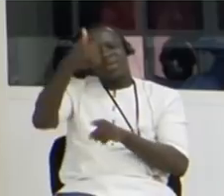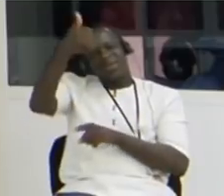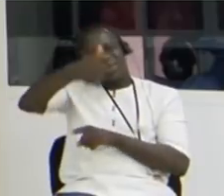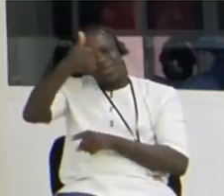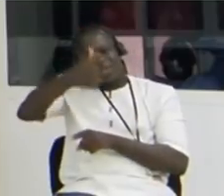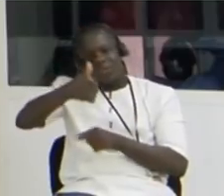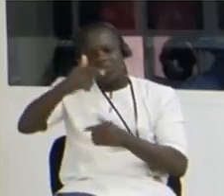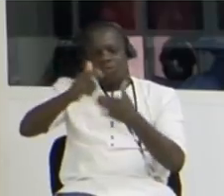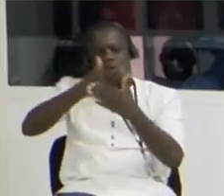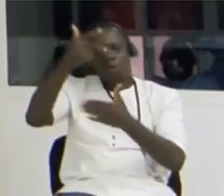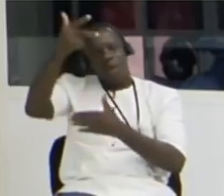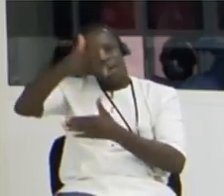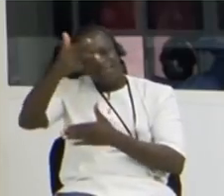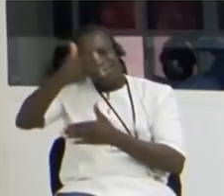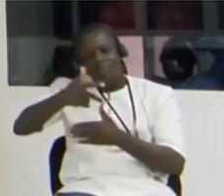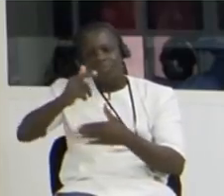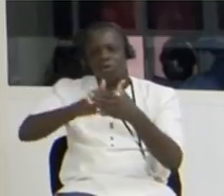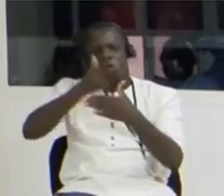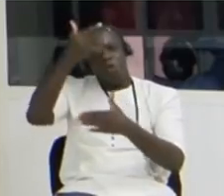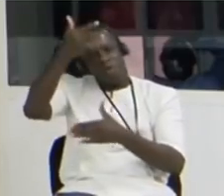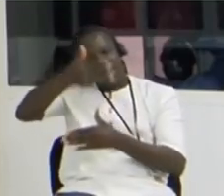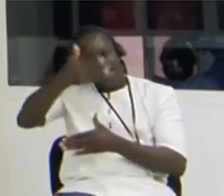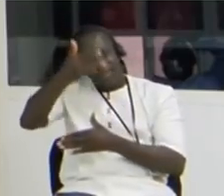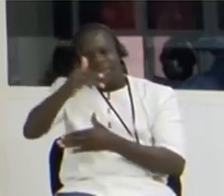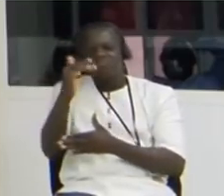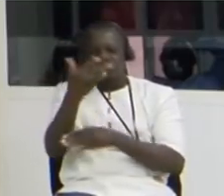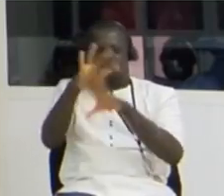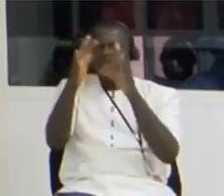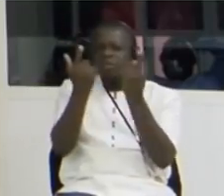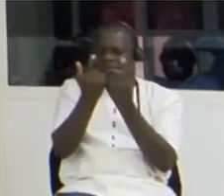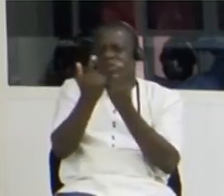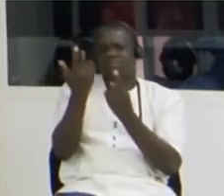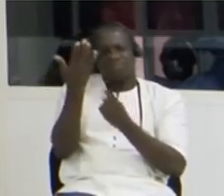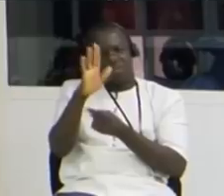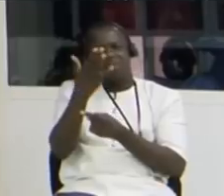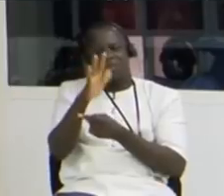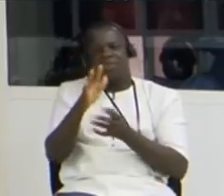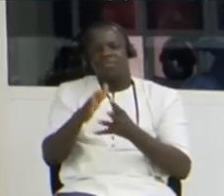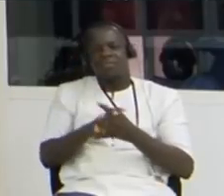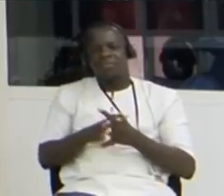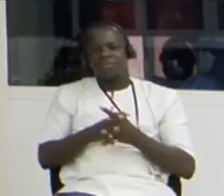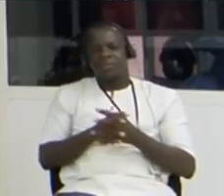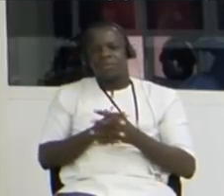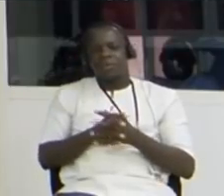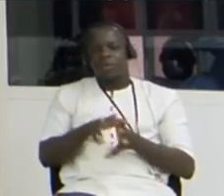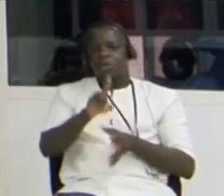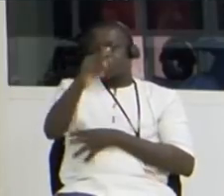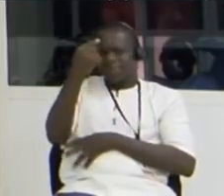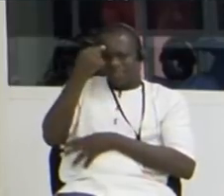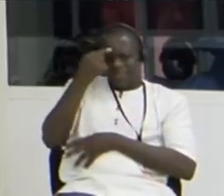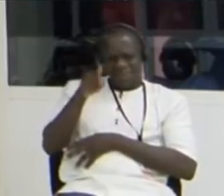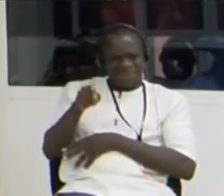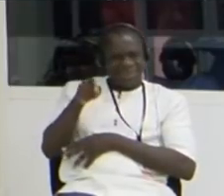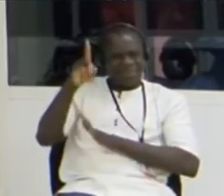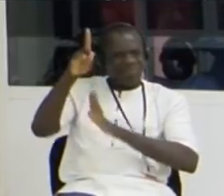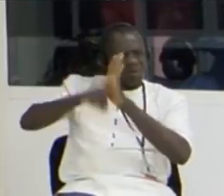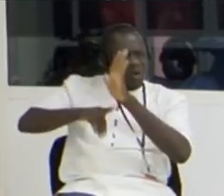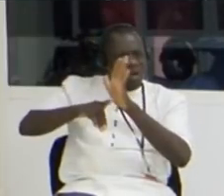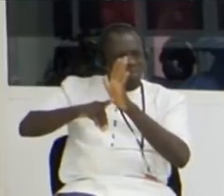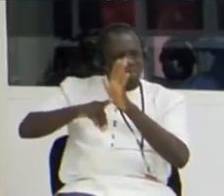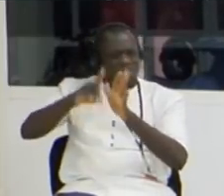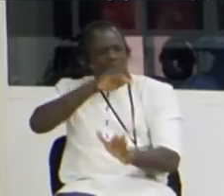or 16 to 19, something like that. Did you find that this exercise was beneficial to the girls in the